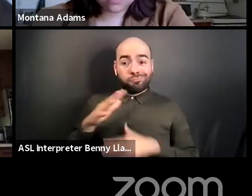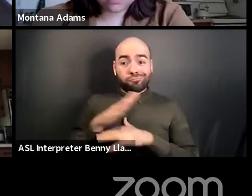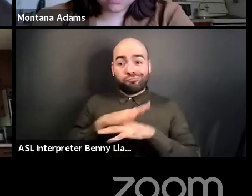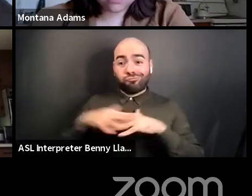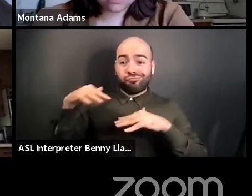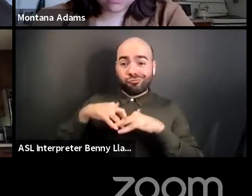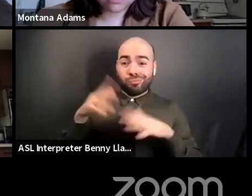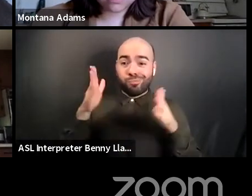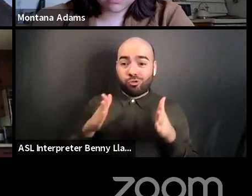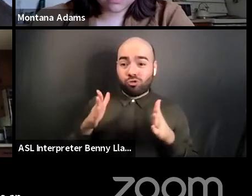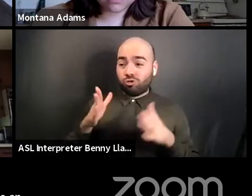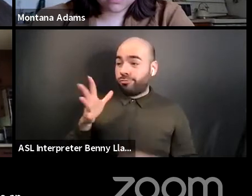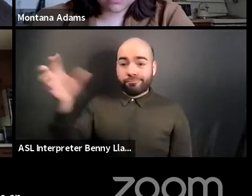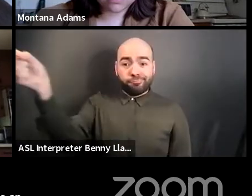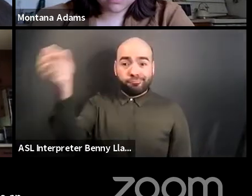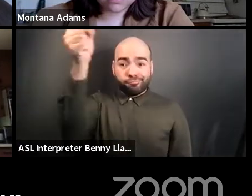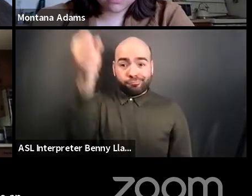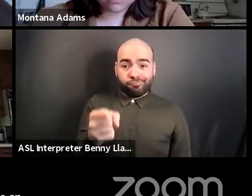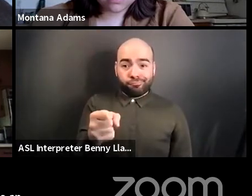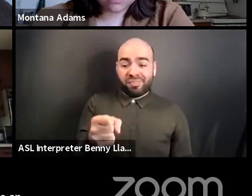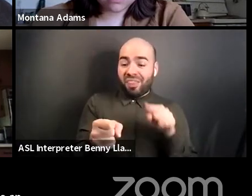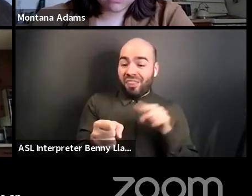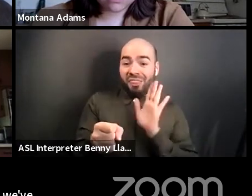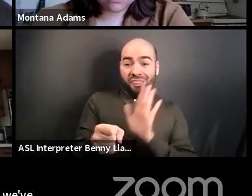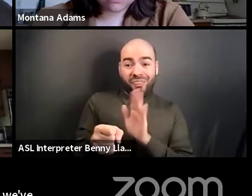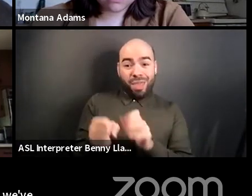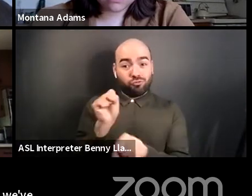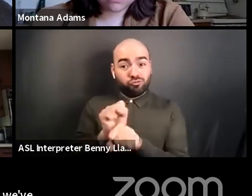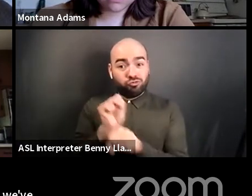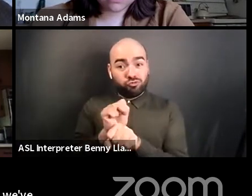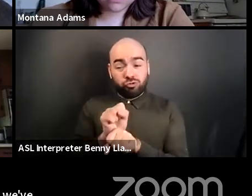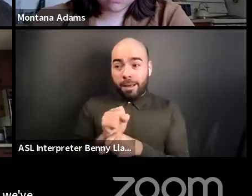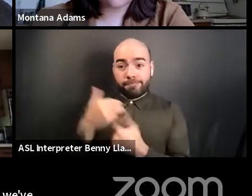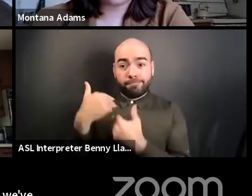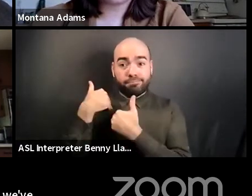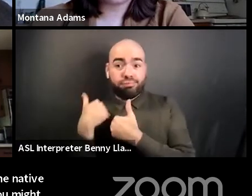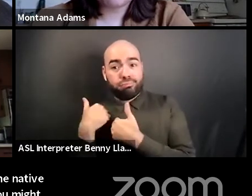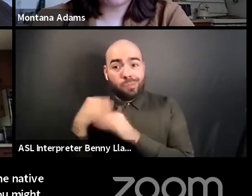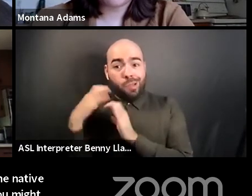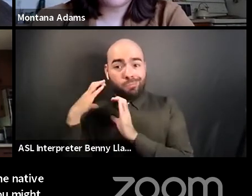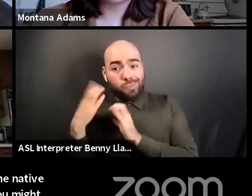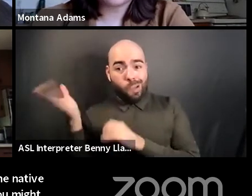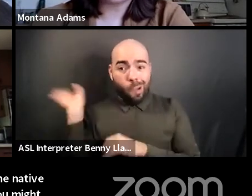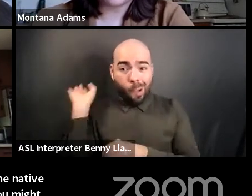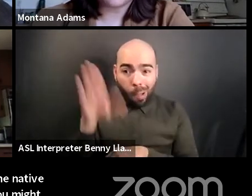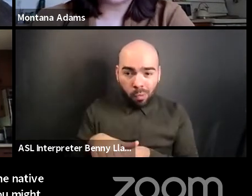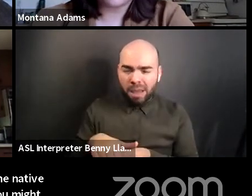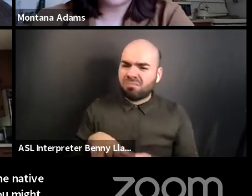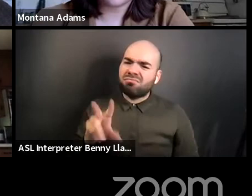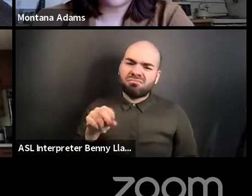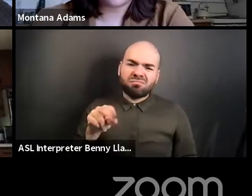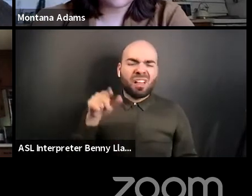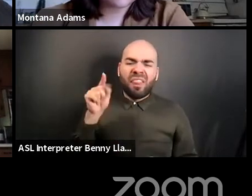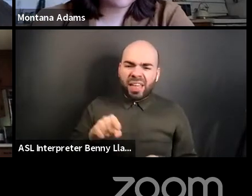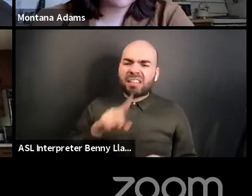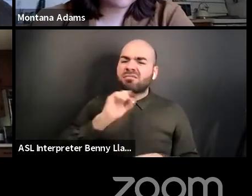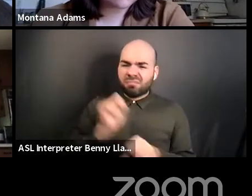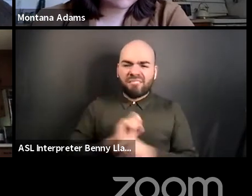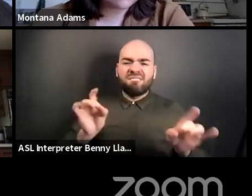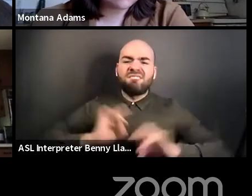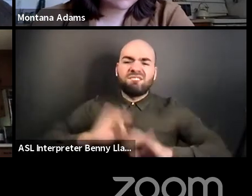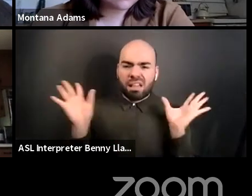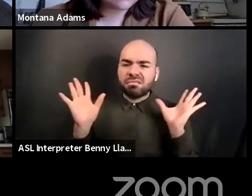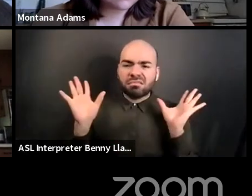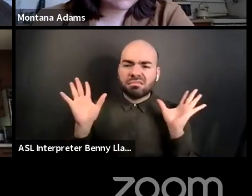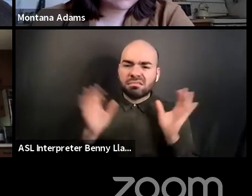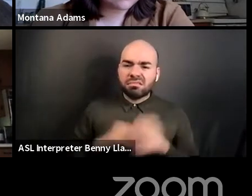you might decide to hire. That is violent. It's an act of violence. Emery, did you want to add